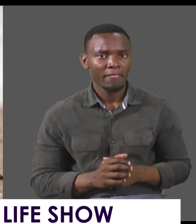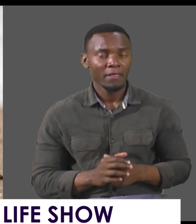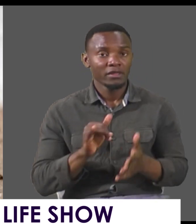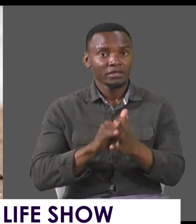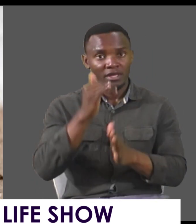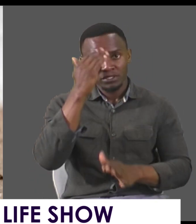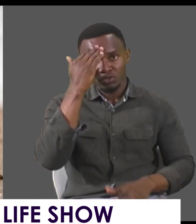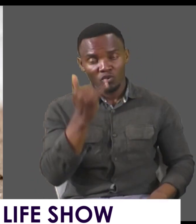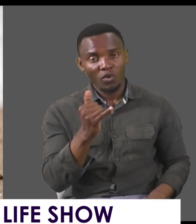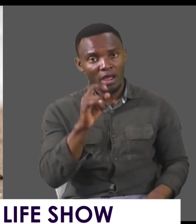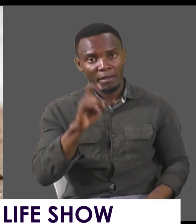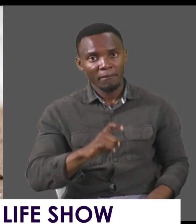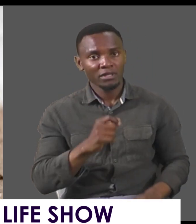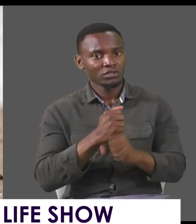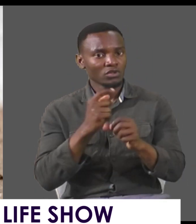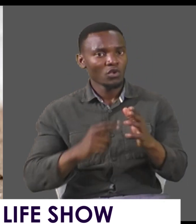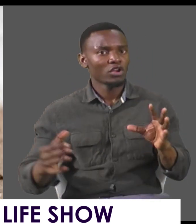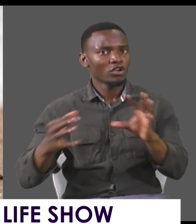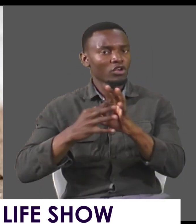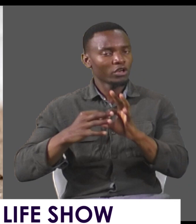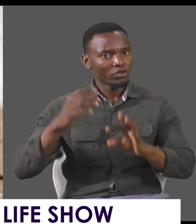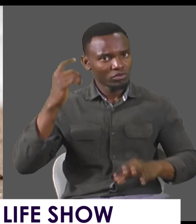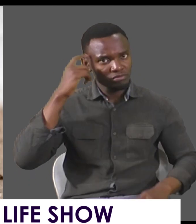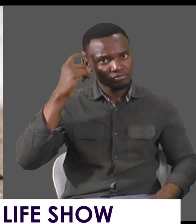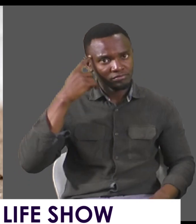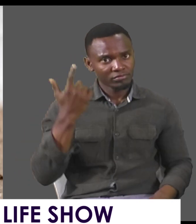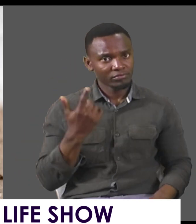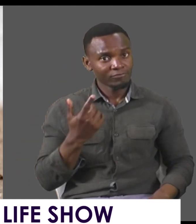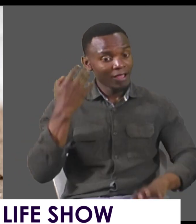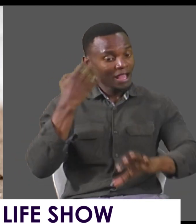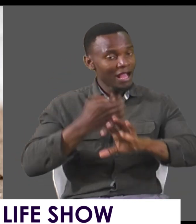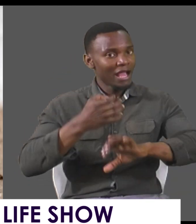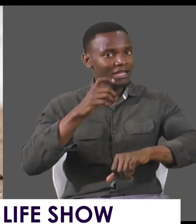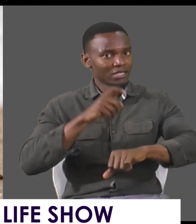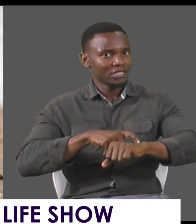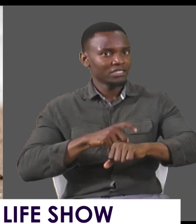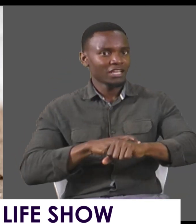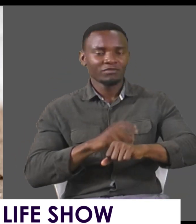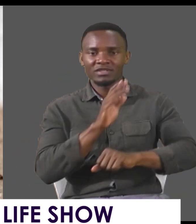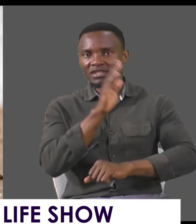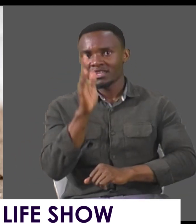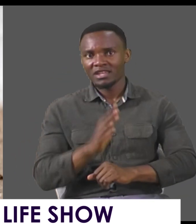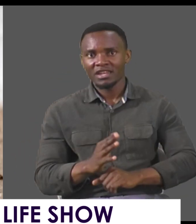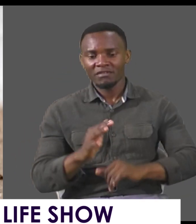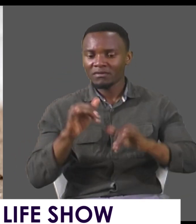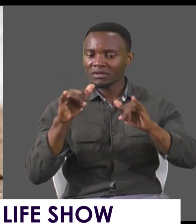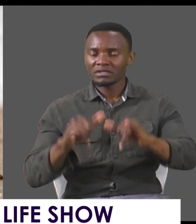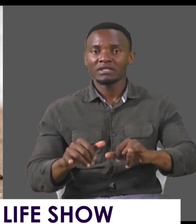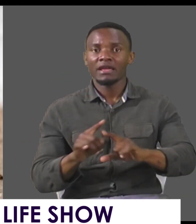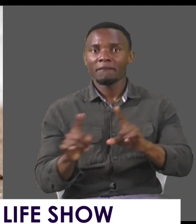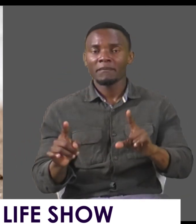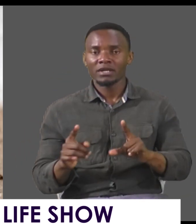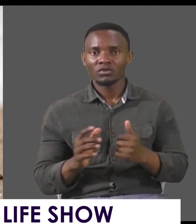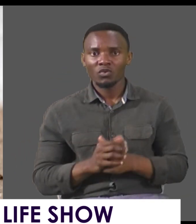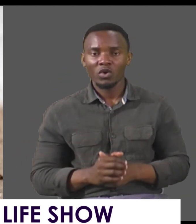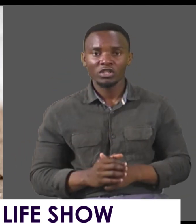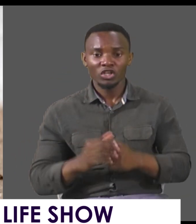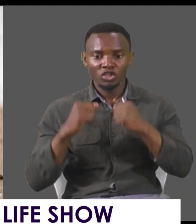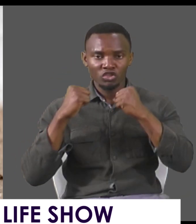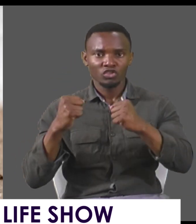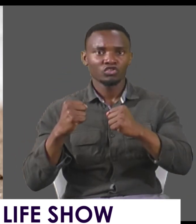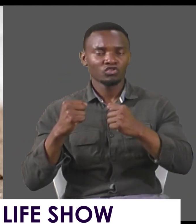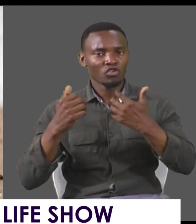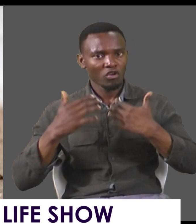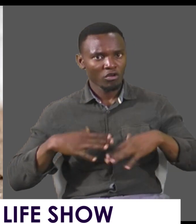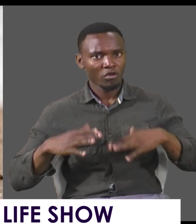your intellect, your will. Tough times never last. Tough people do. Tough